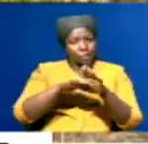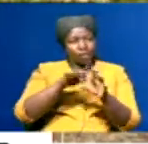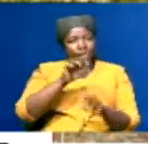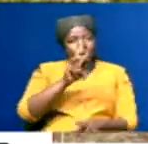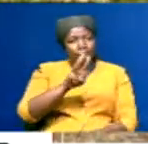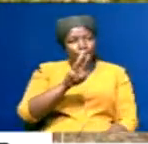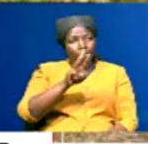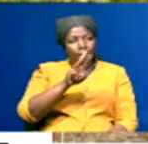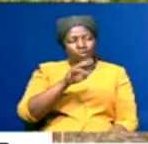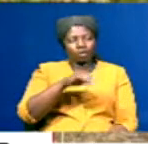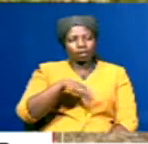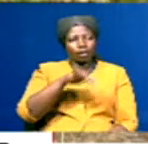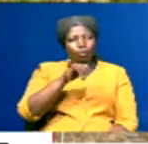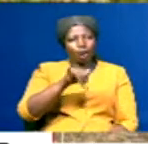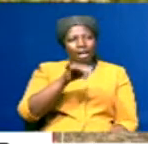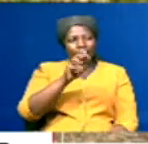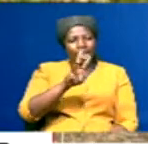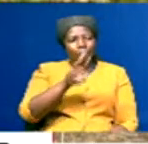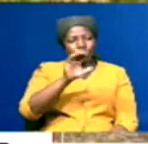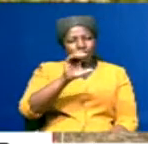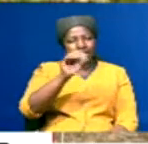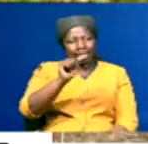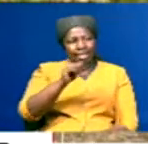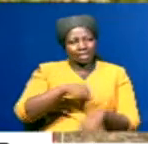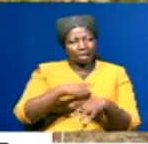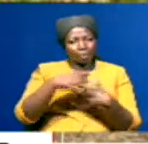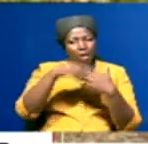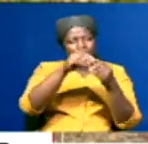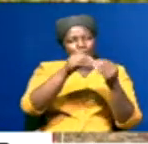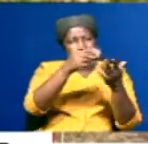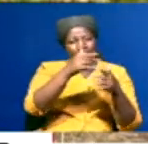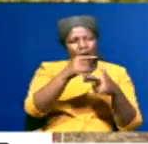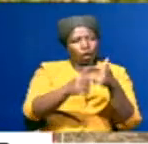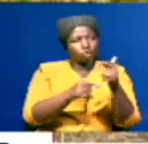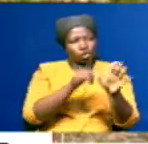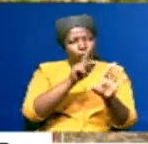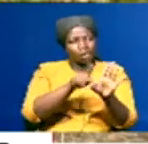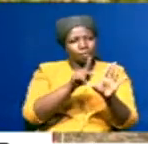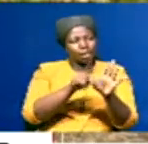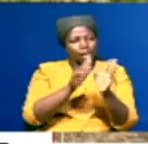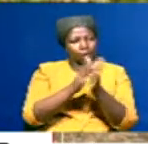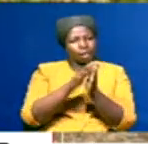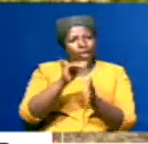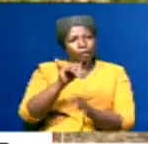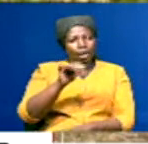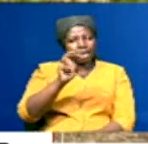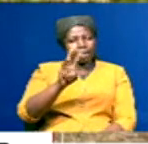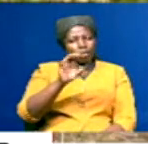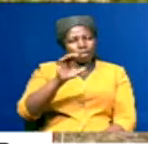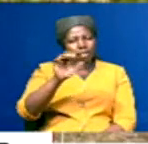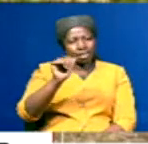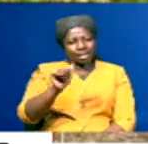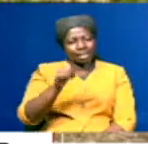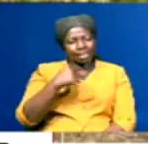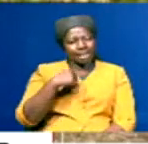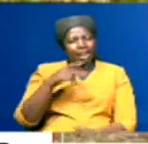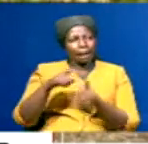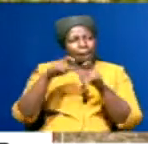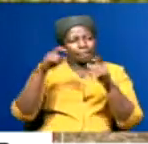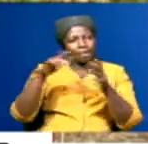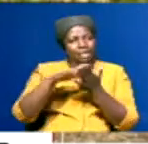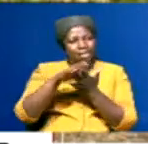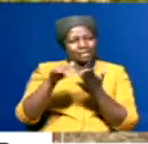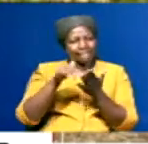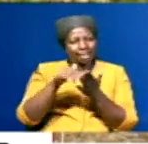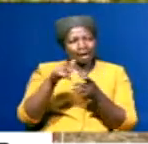When I went there, I continued taking part in YWCA. They had a big center in a place